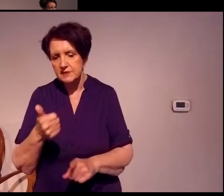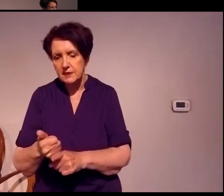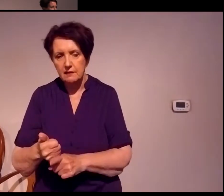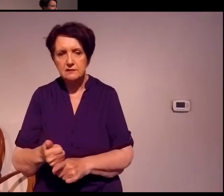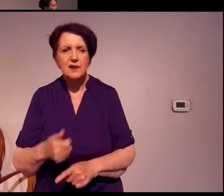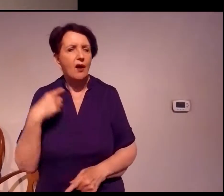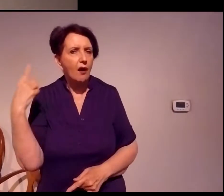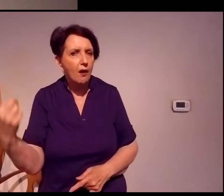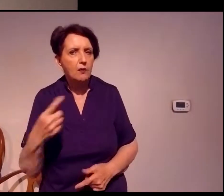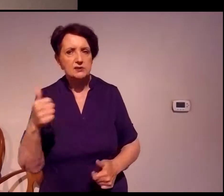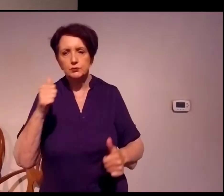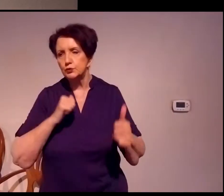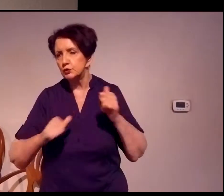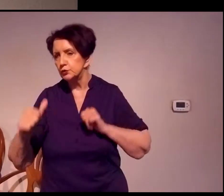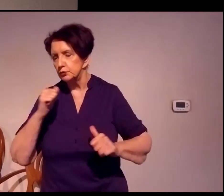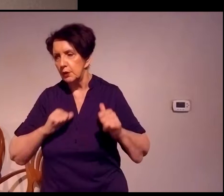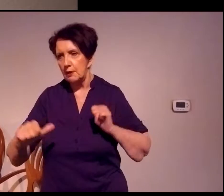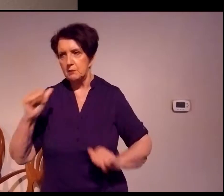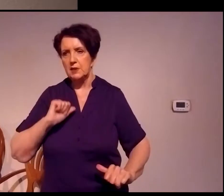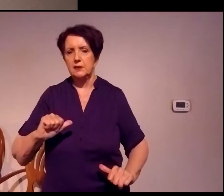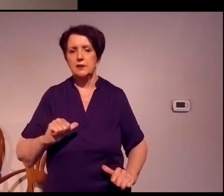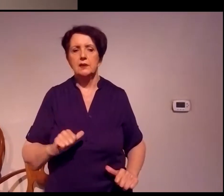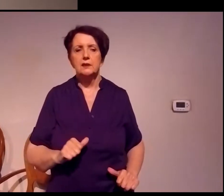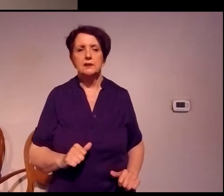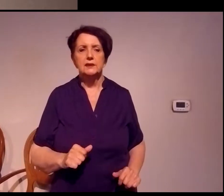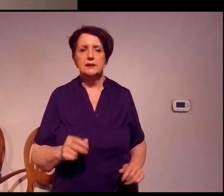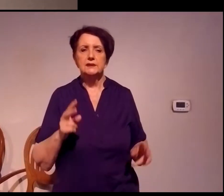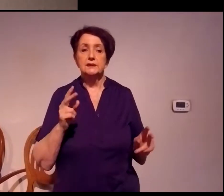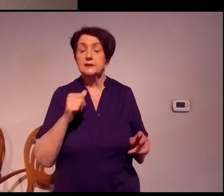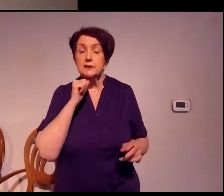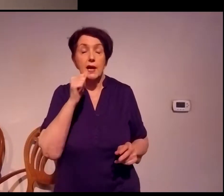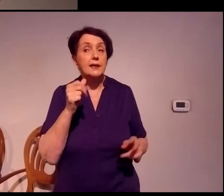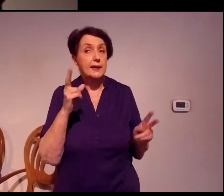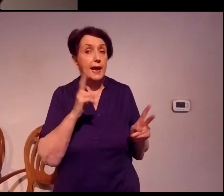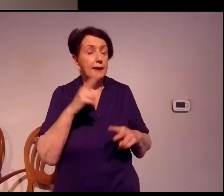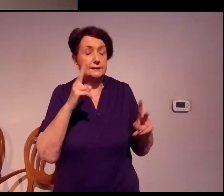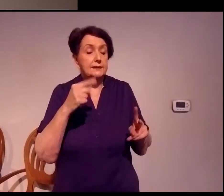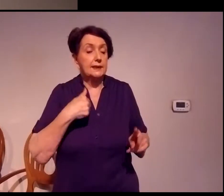drama. It is no accident that I became an actress.